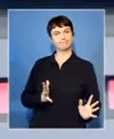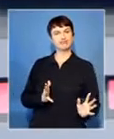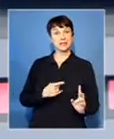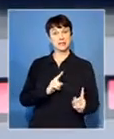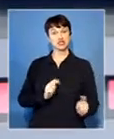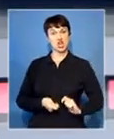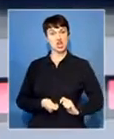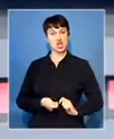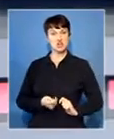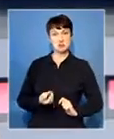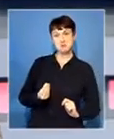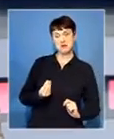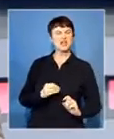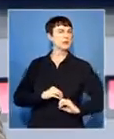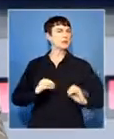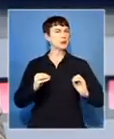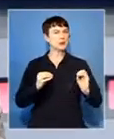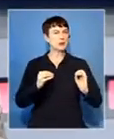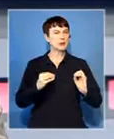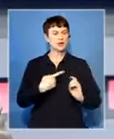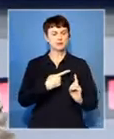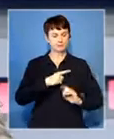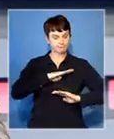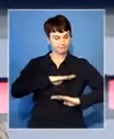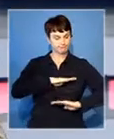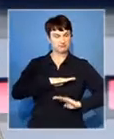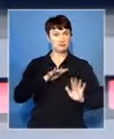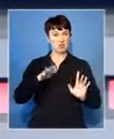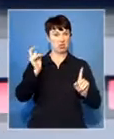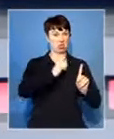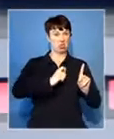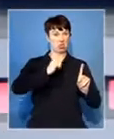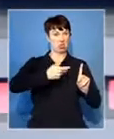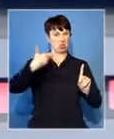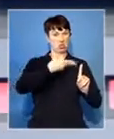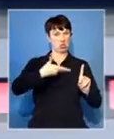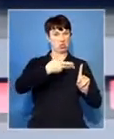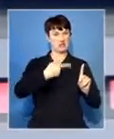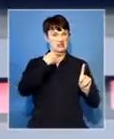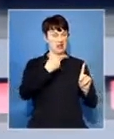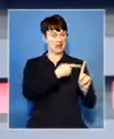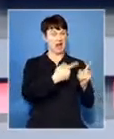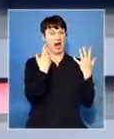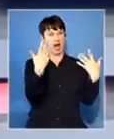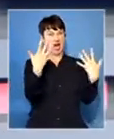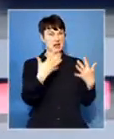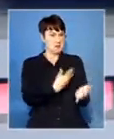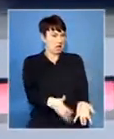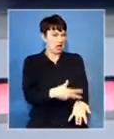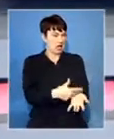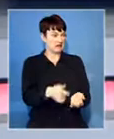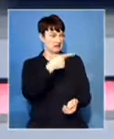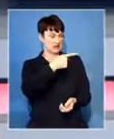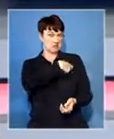didn't change even at a time when there was a lot of that heckling, people saying he had blood in his hands, he must resign